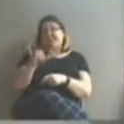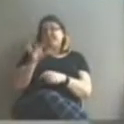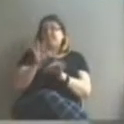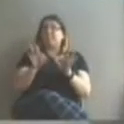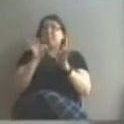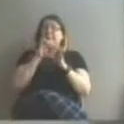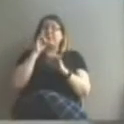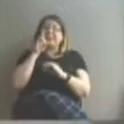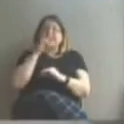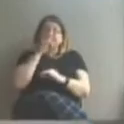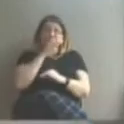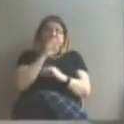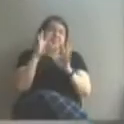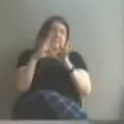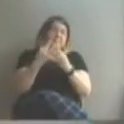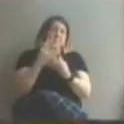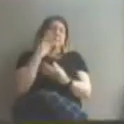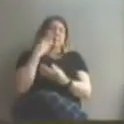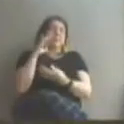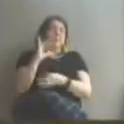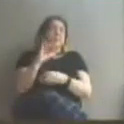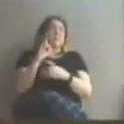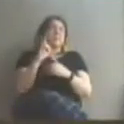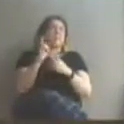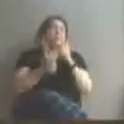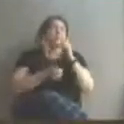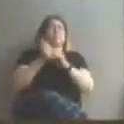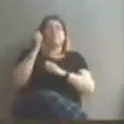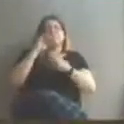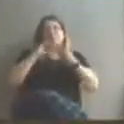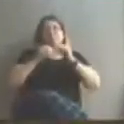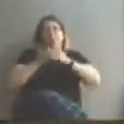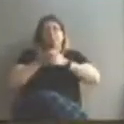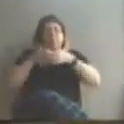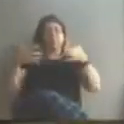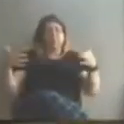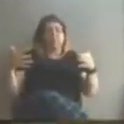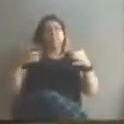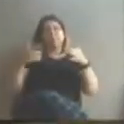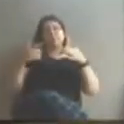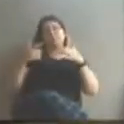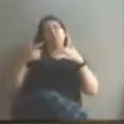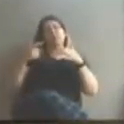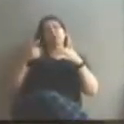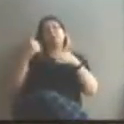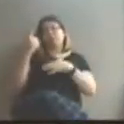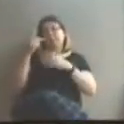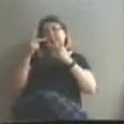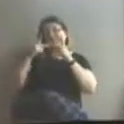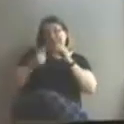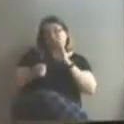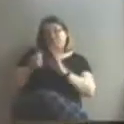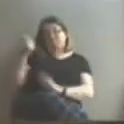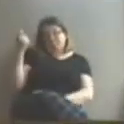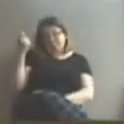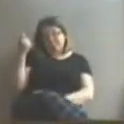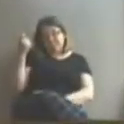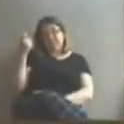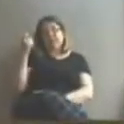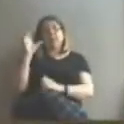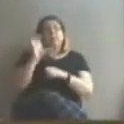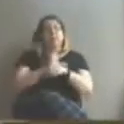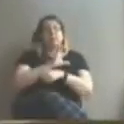those families, because we know that that's when the largest numbers increase. There's an elimination of a position also in